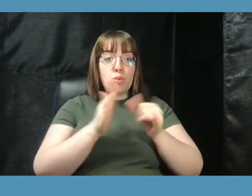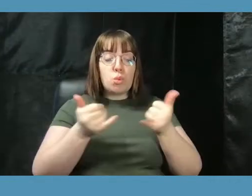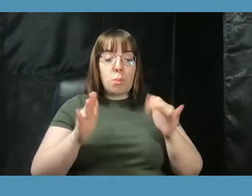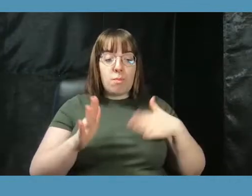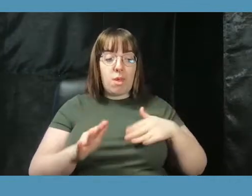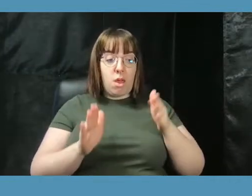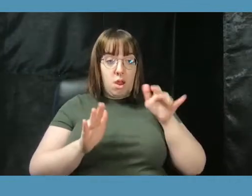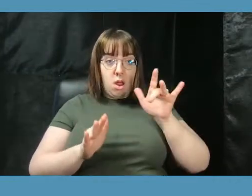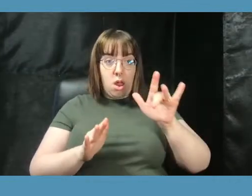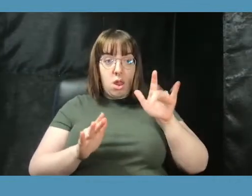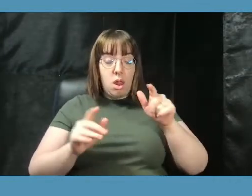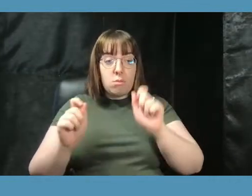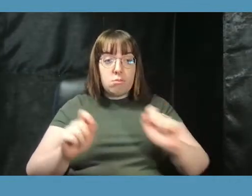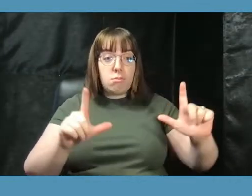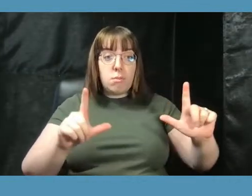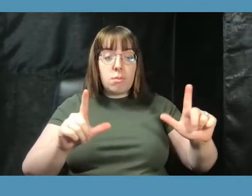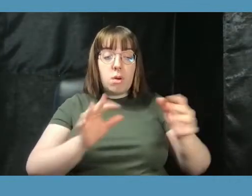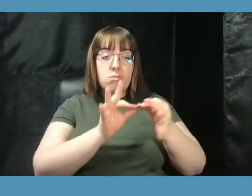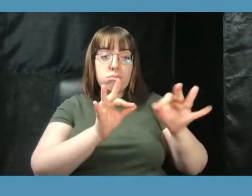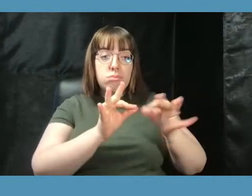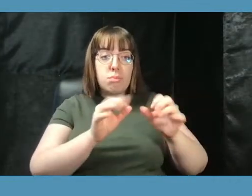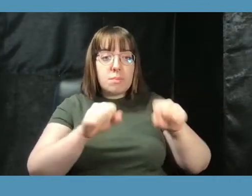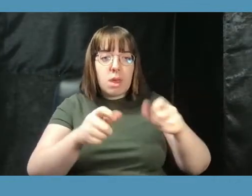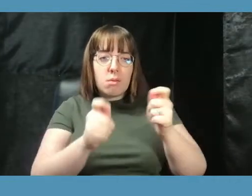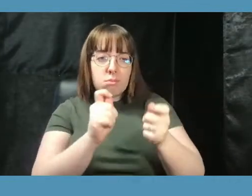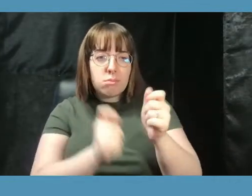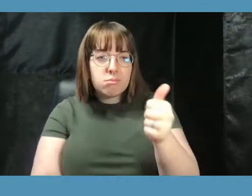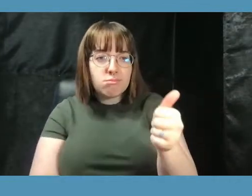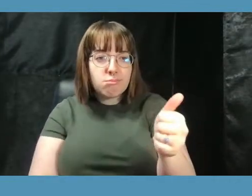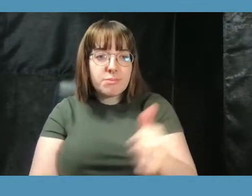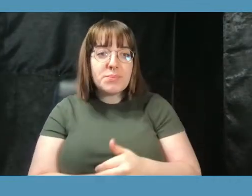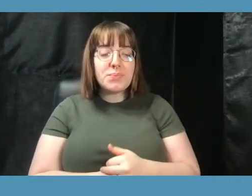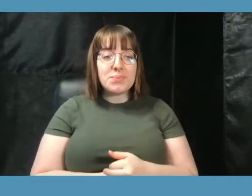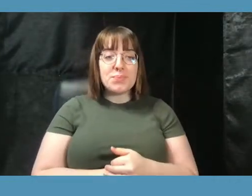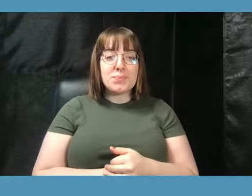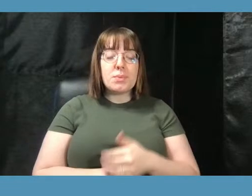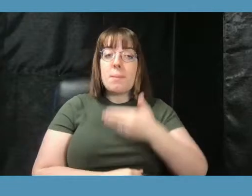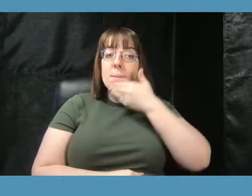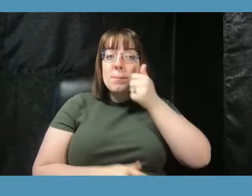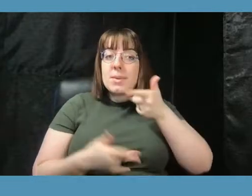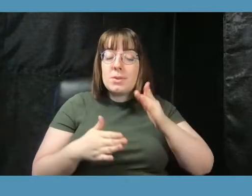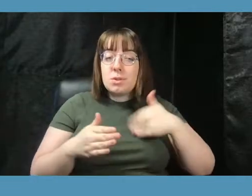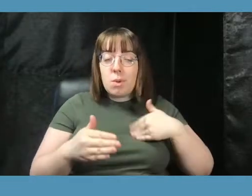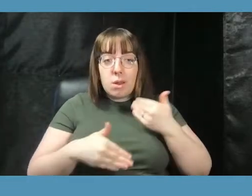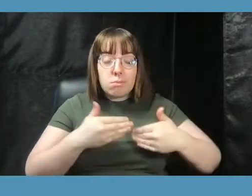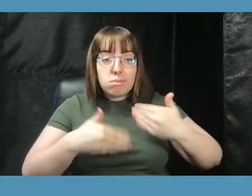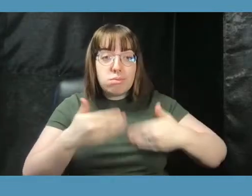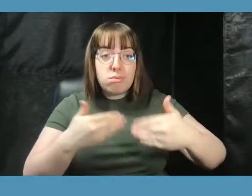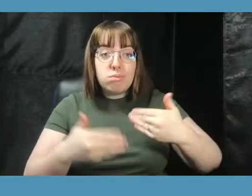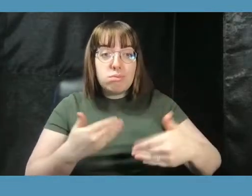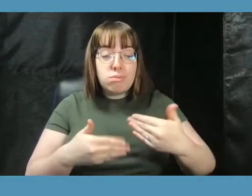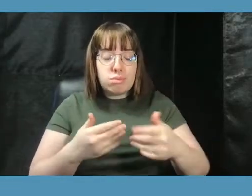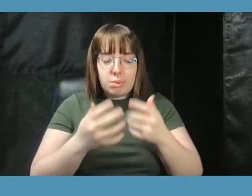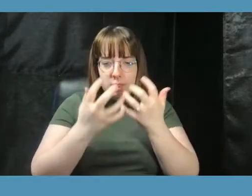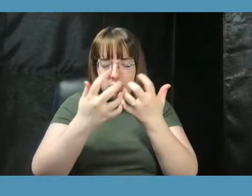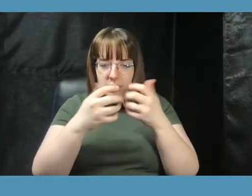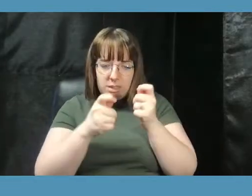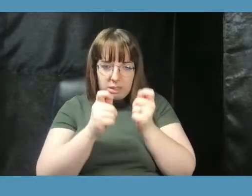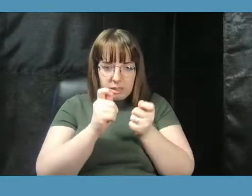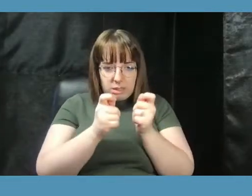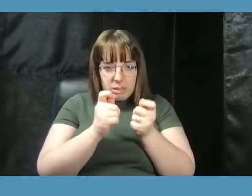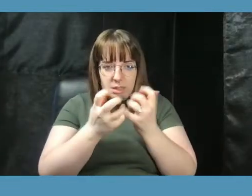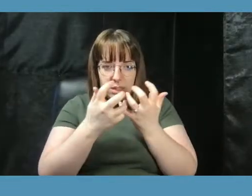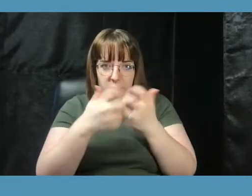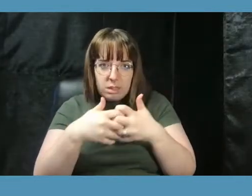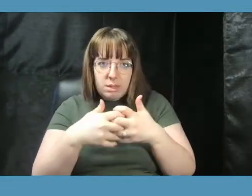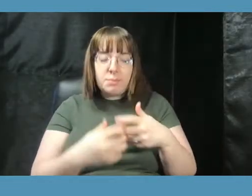with controls to adjust your experience. The best way to continuously refine our craft at the Museum Learning Hub is to listen